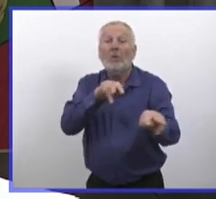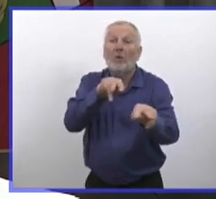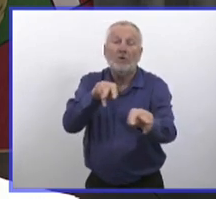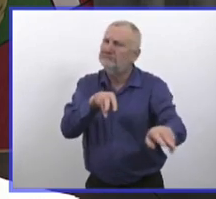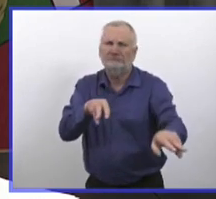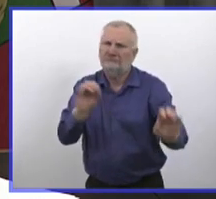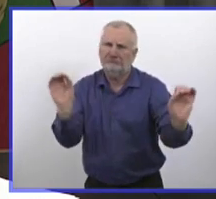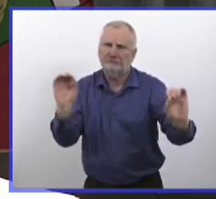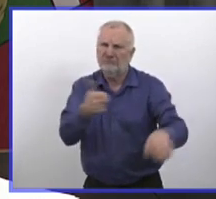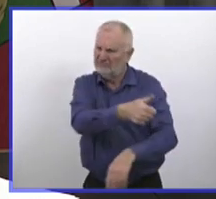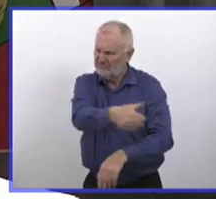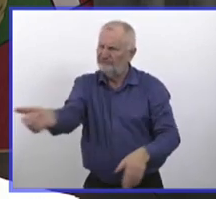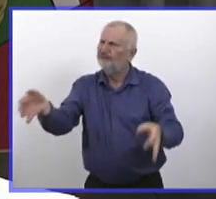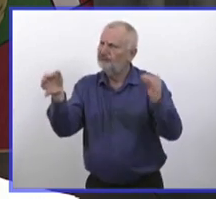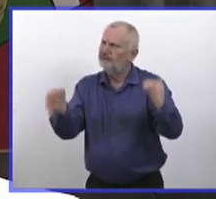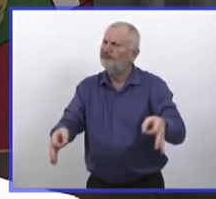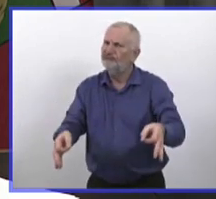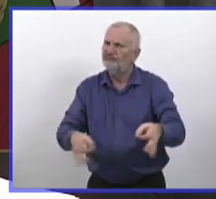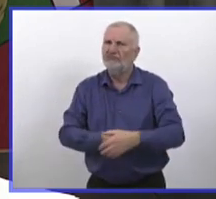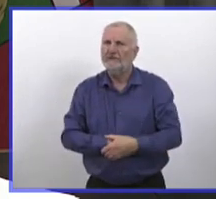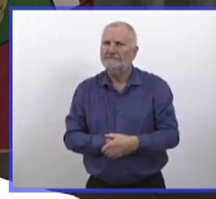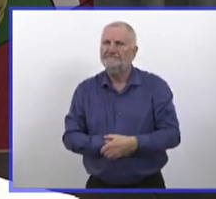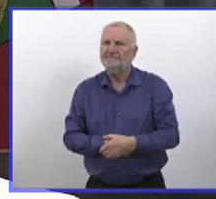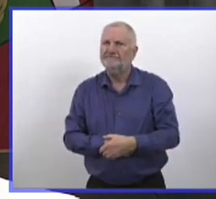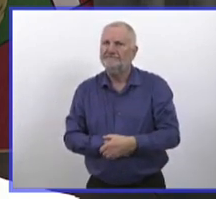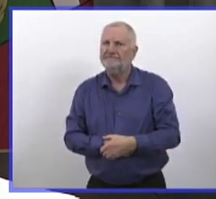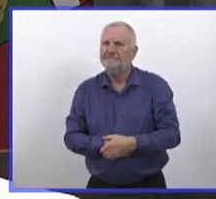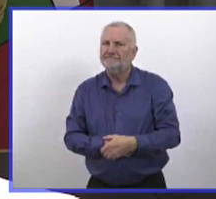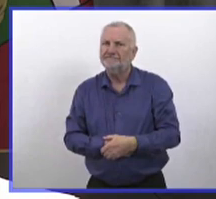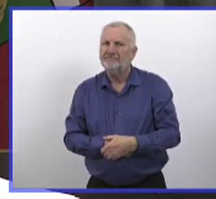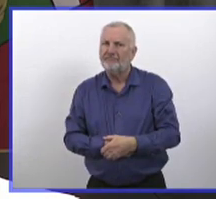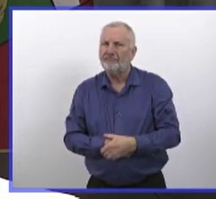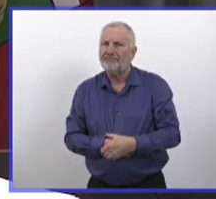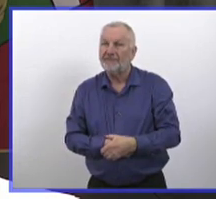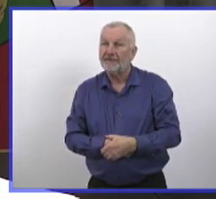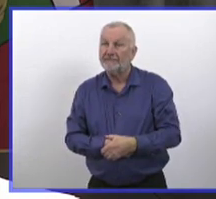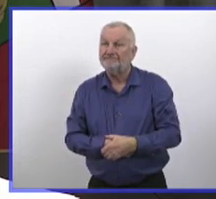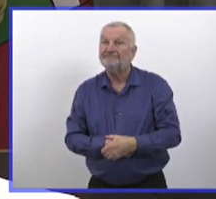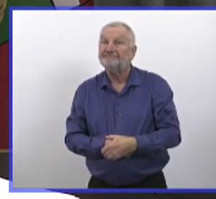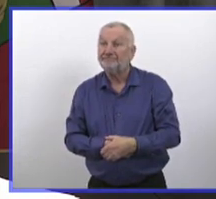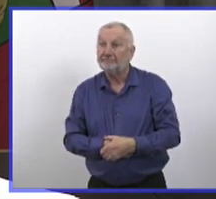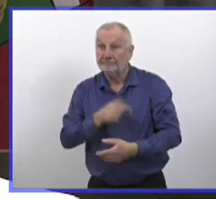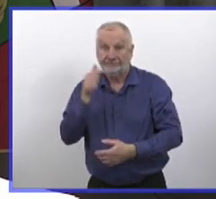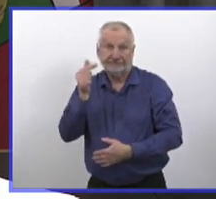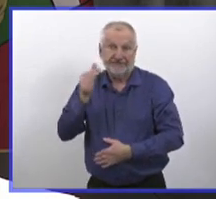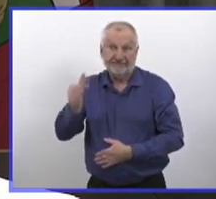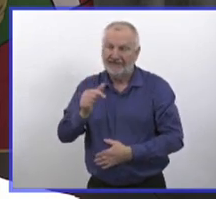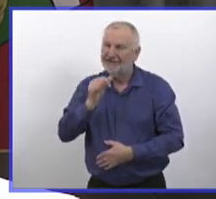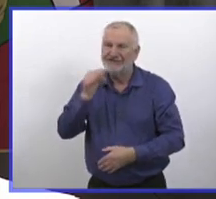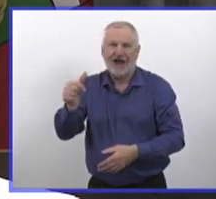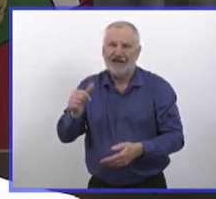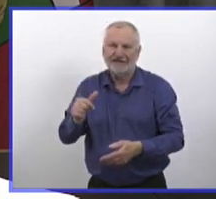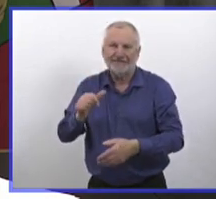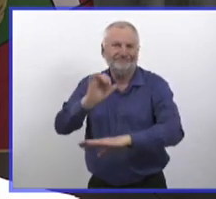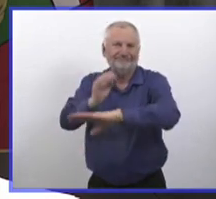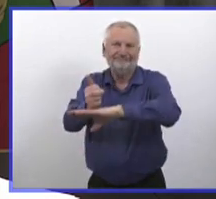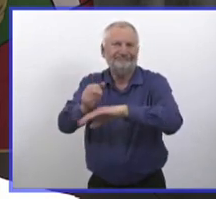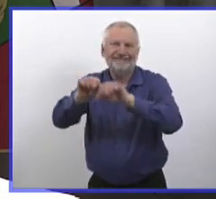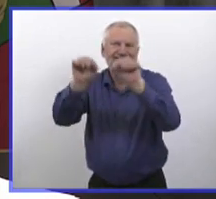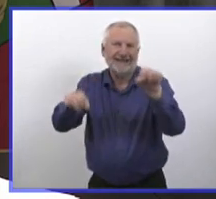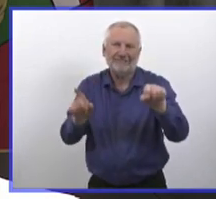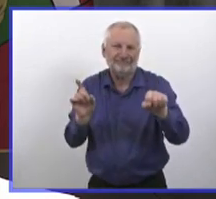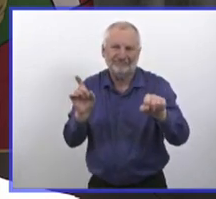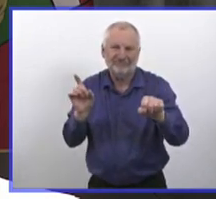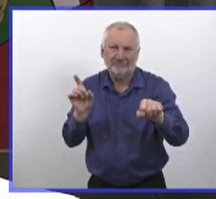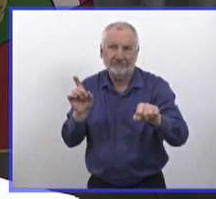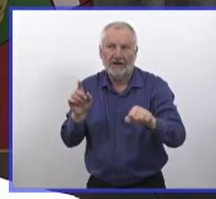whether or not they meet the eligibility criteria. We're not setting up an official system where they would need to come in with some sort of a note to prove